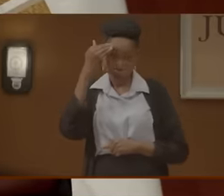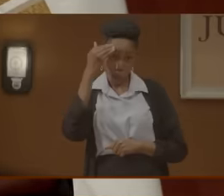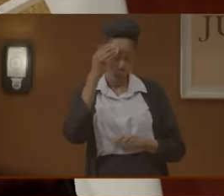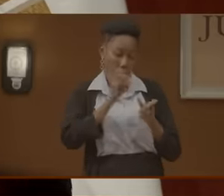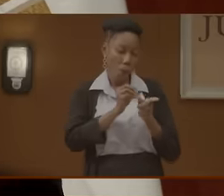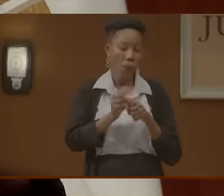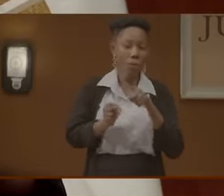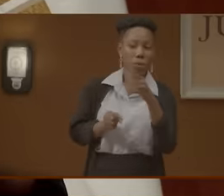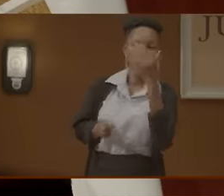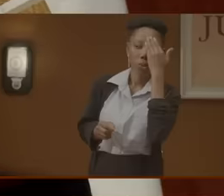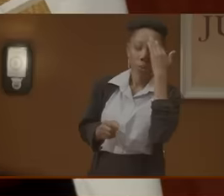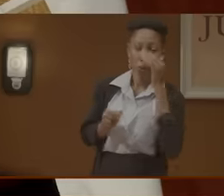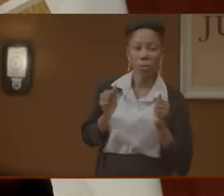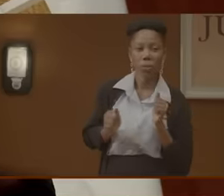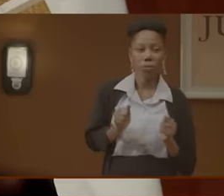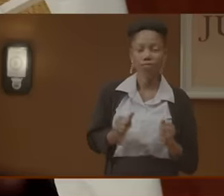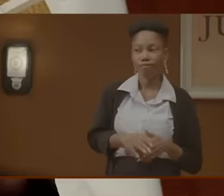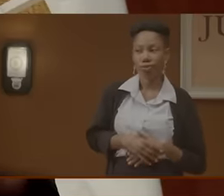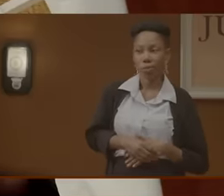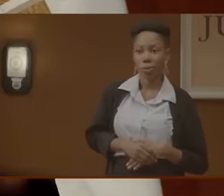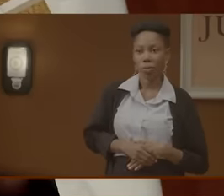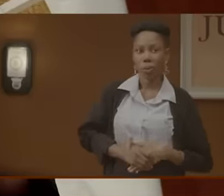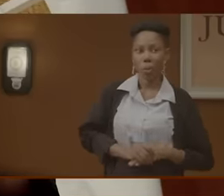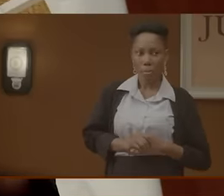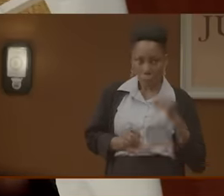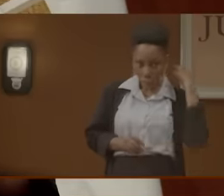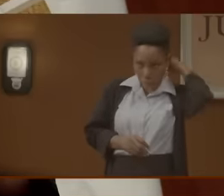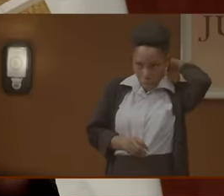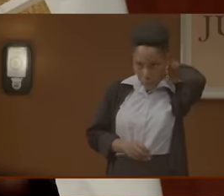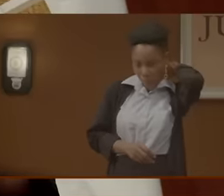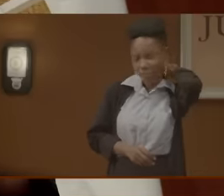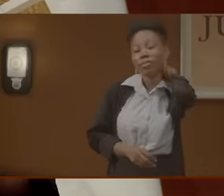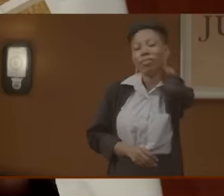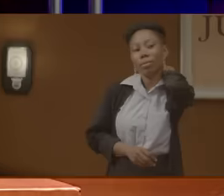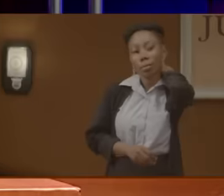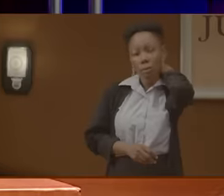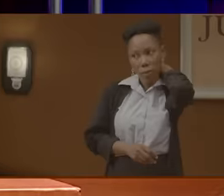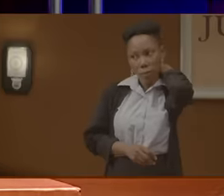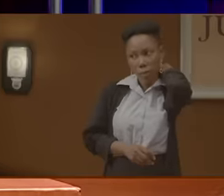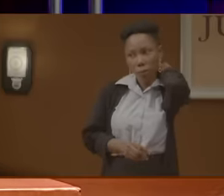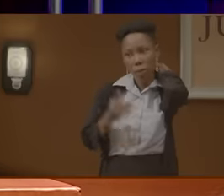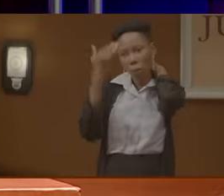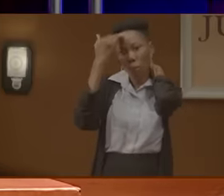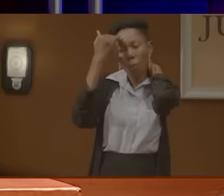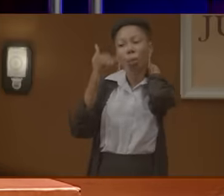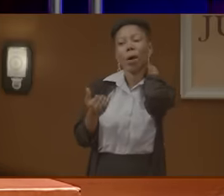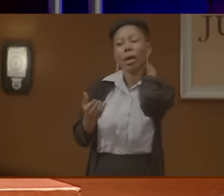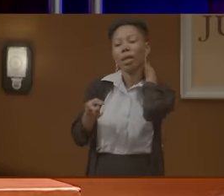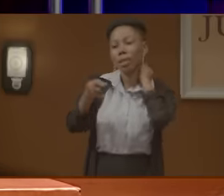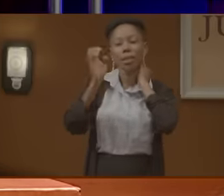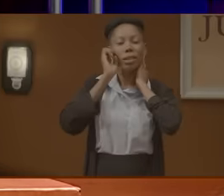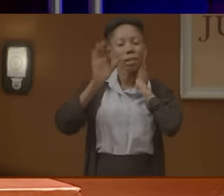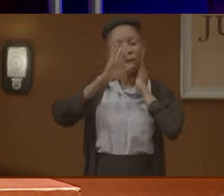not the person. There are many. Because the man married 5 wives. Okay. If you explain more better than you, because you never helped me to pay